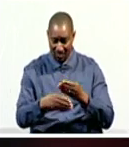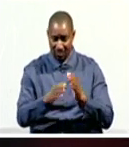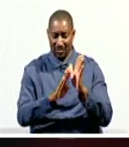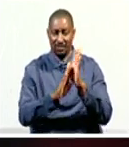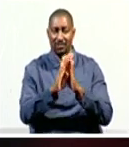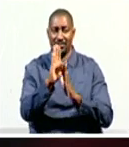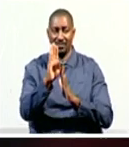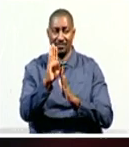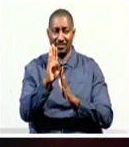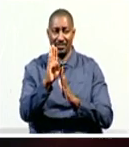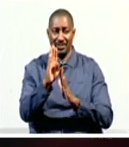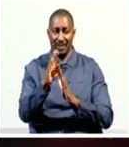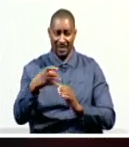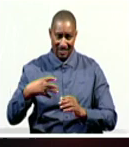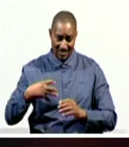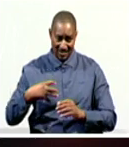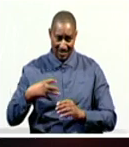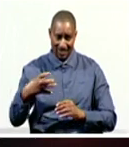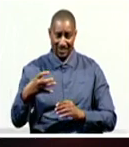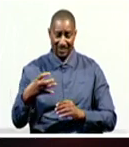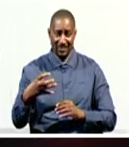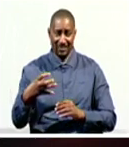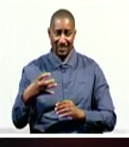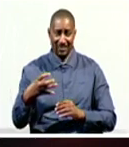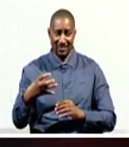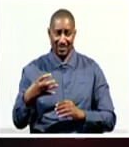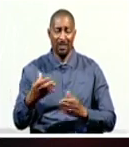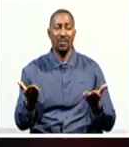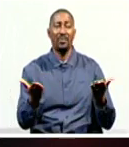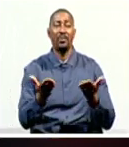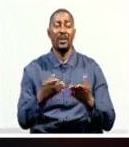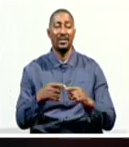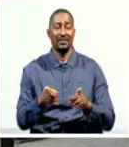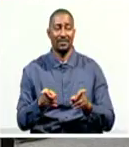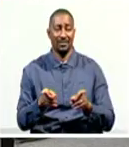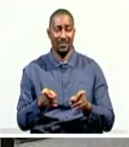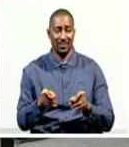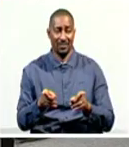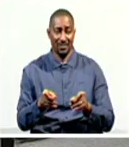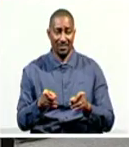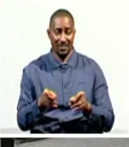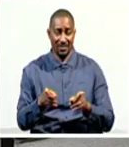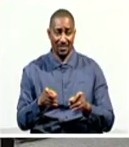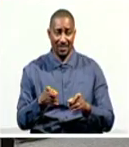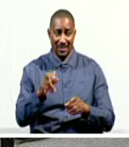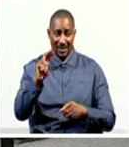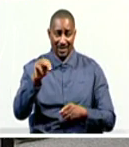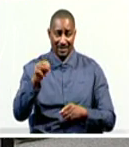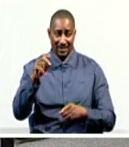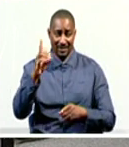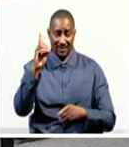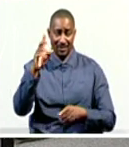about wealth, prosperity for all. Where do But they differ then? where they differ is that NDP 5 is